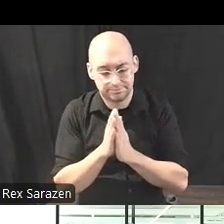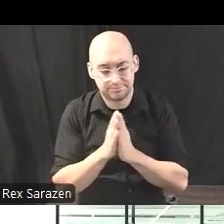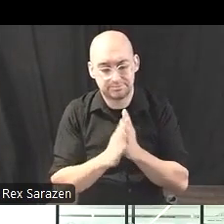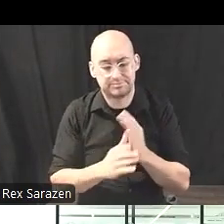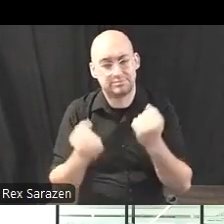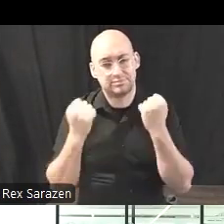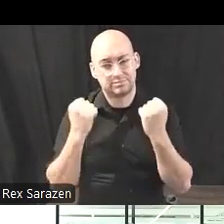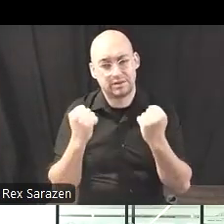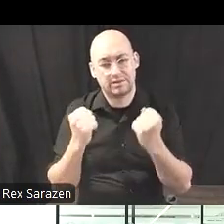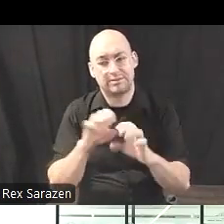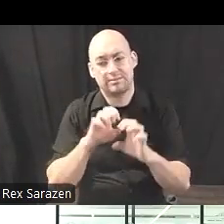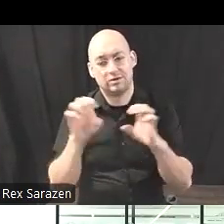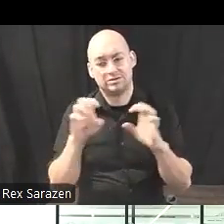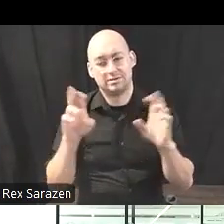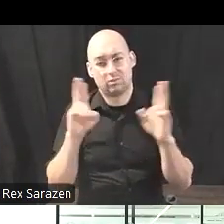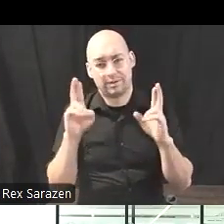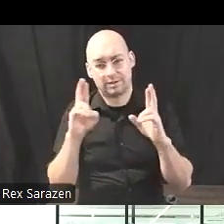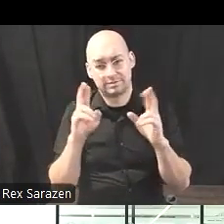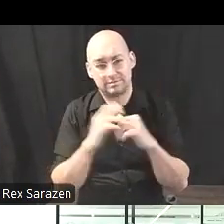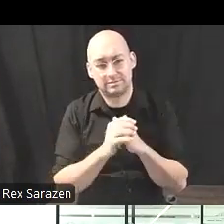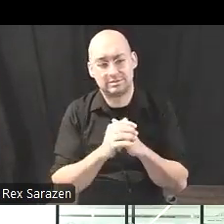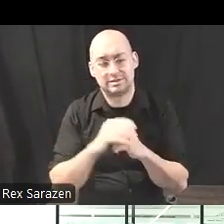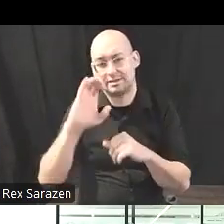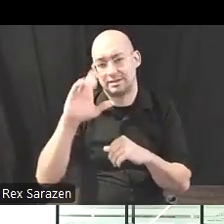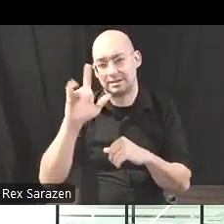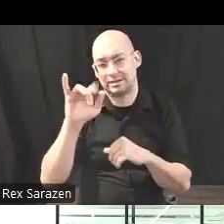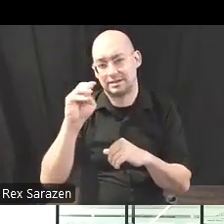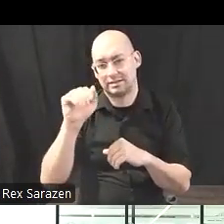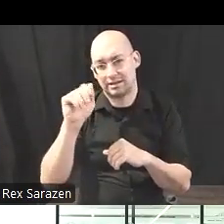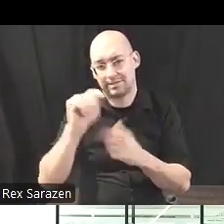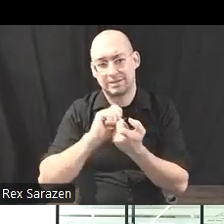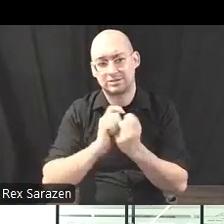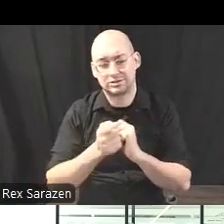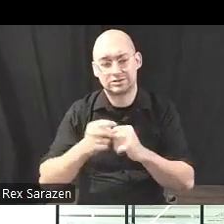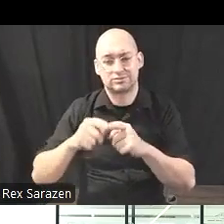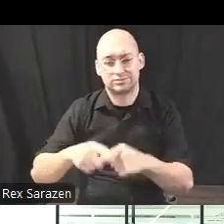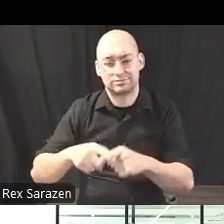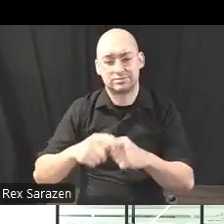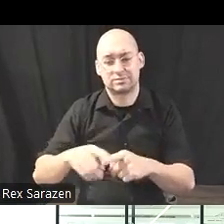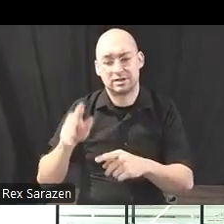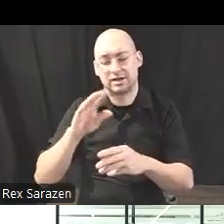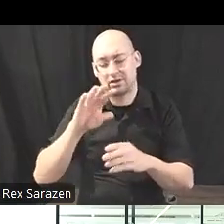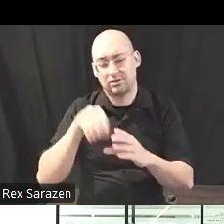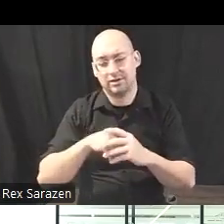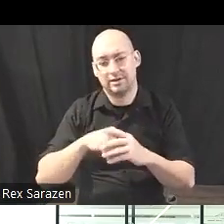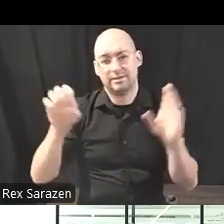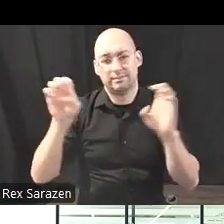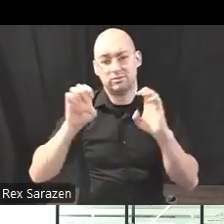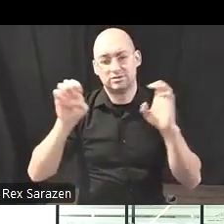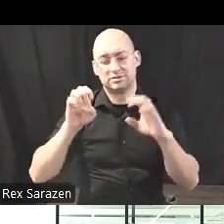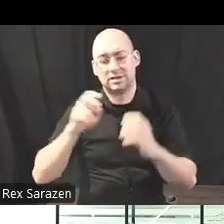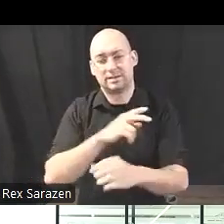strengthening emergency preparedness and climate change resiliency, including the Emergency Medical